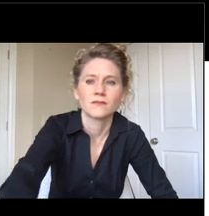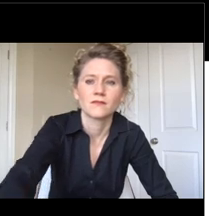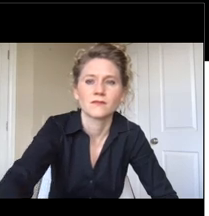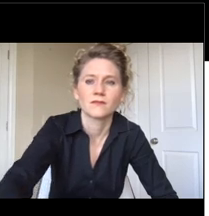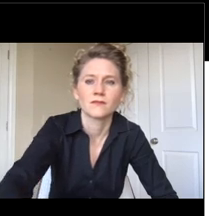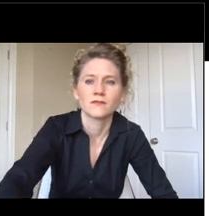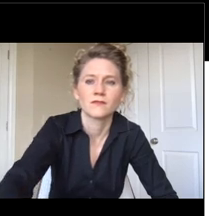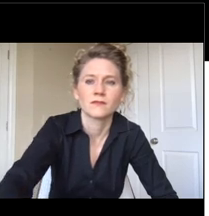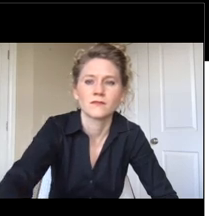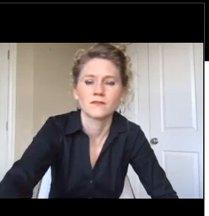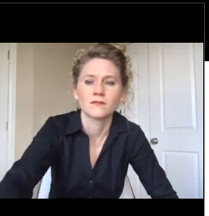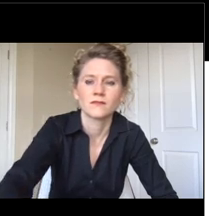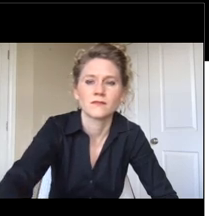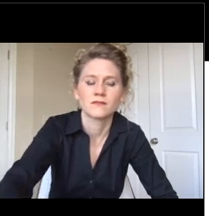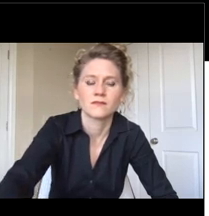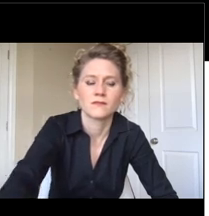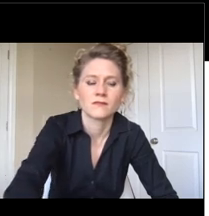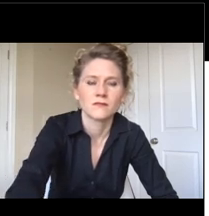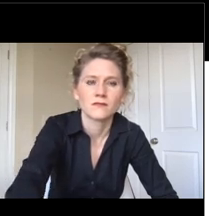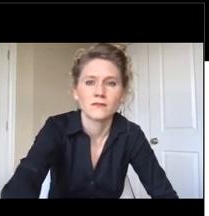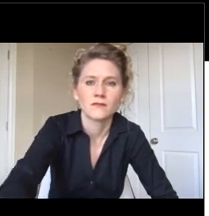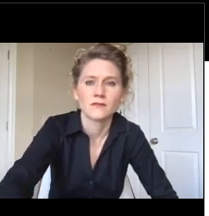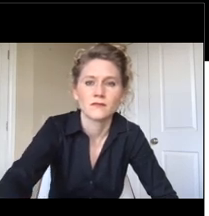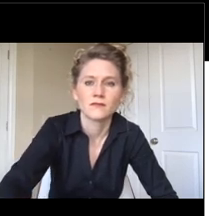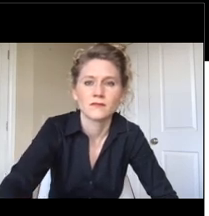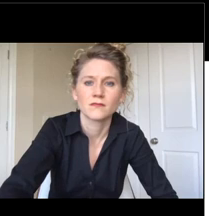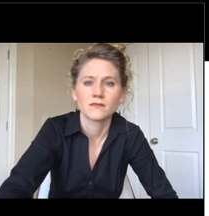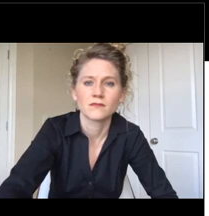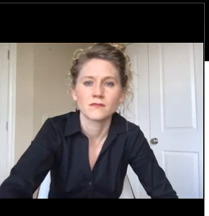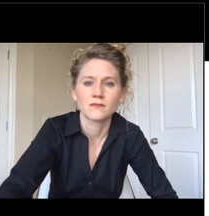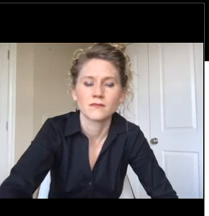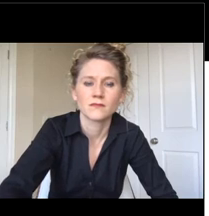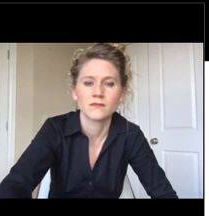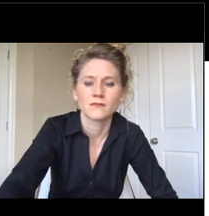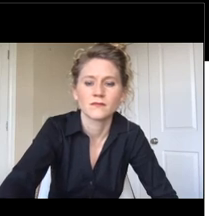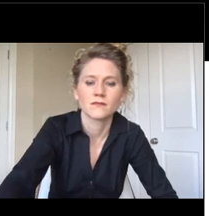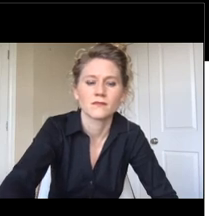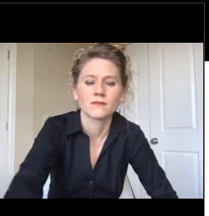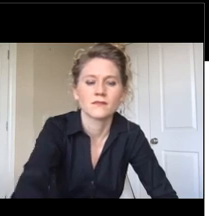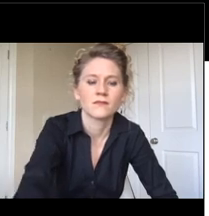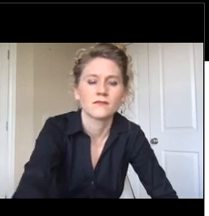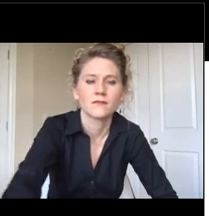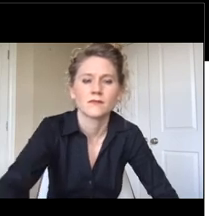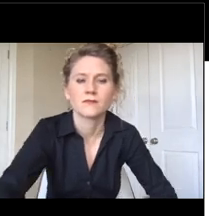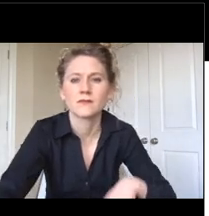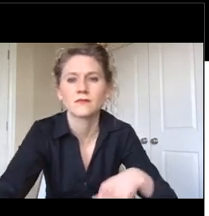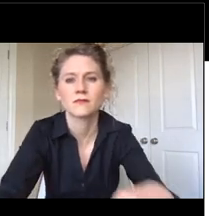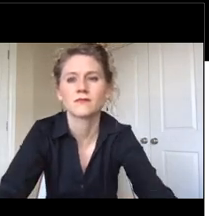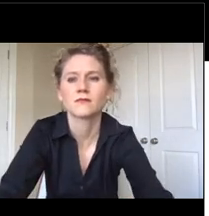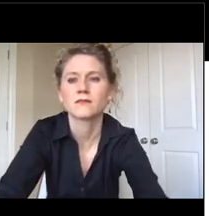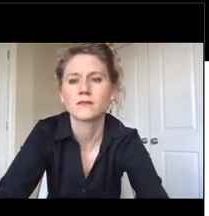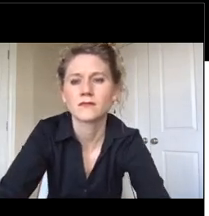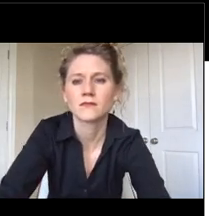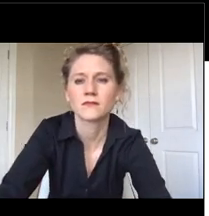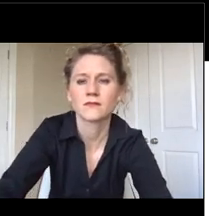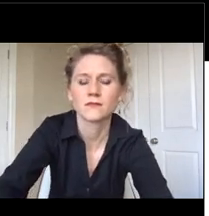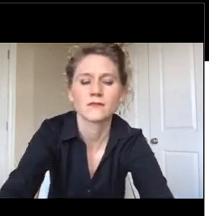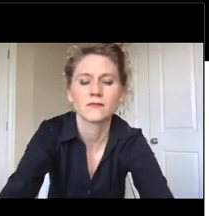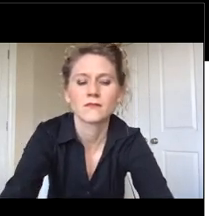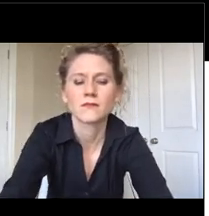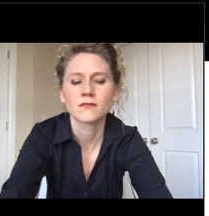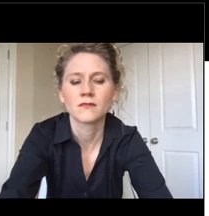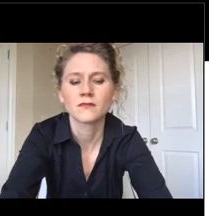guys are doing? What's working for you now? What isn't working? And what type of roads are you guys working on? Then we work